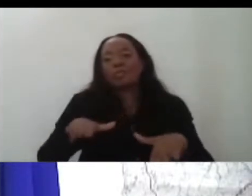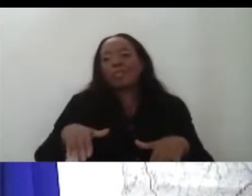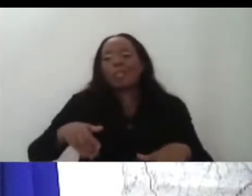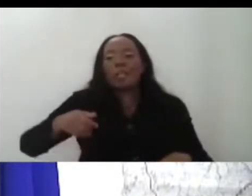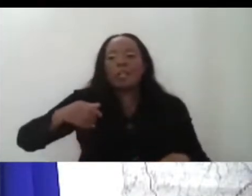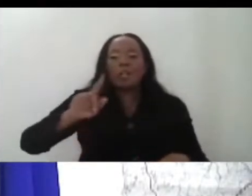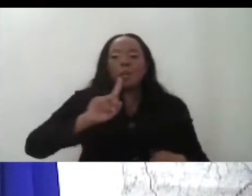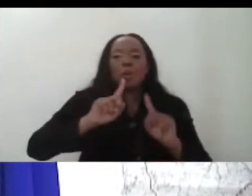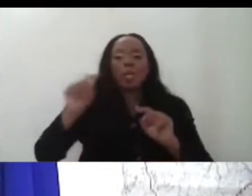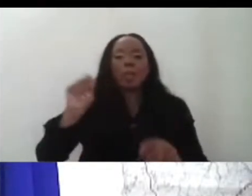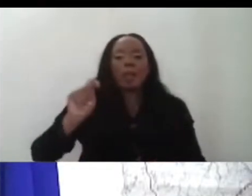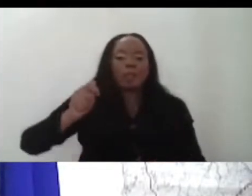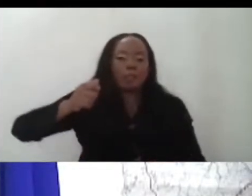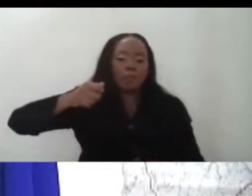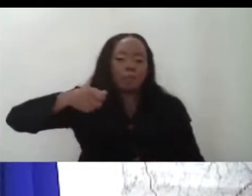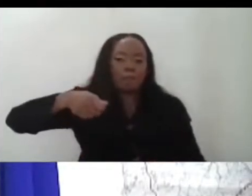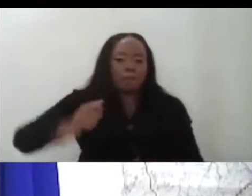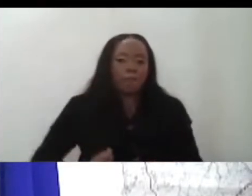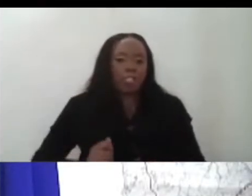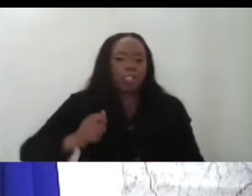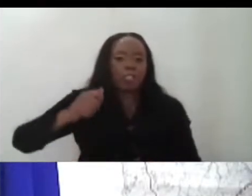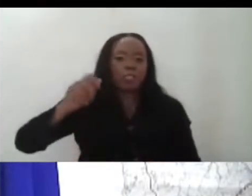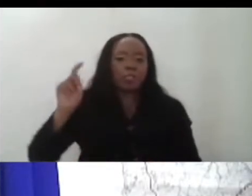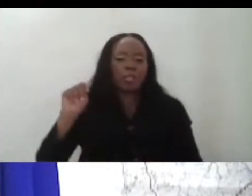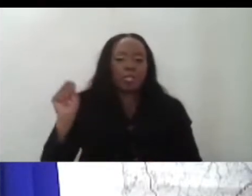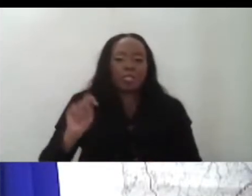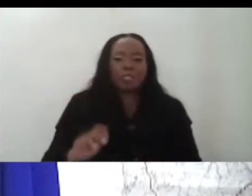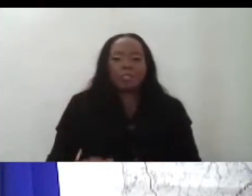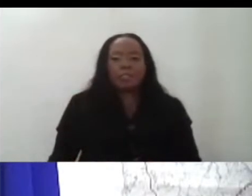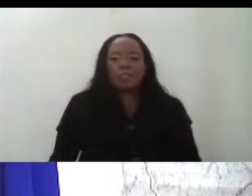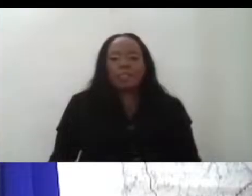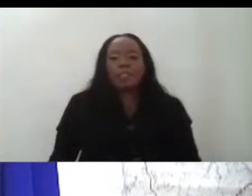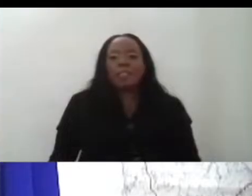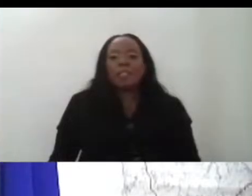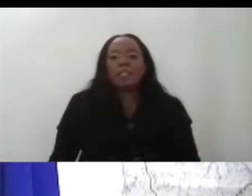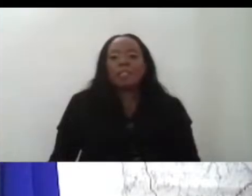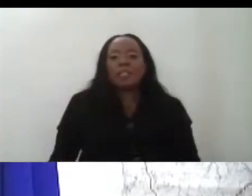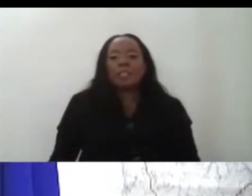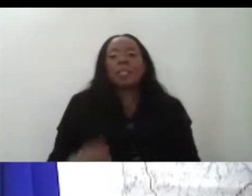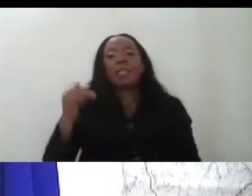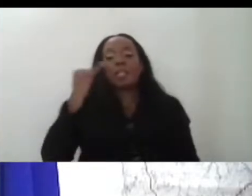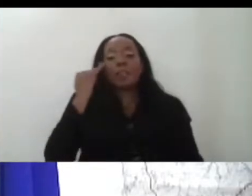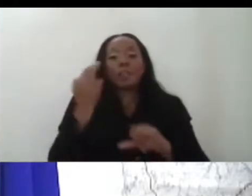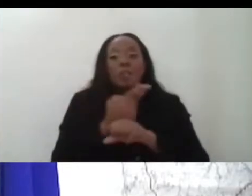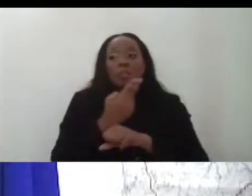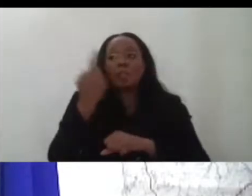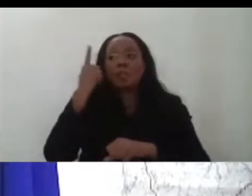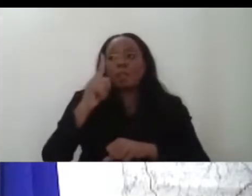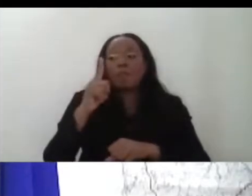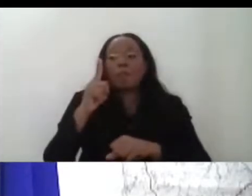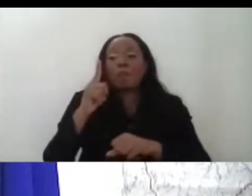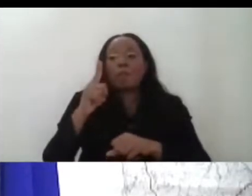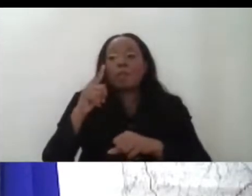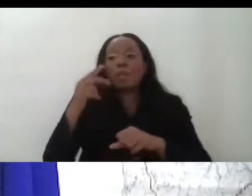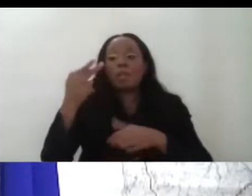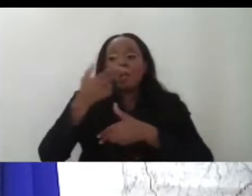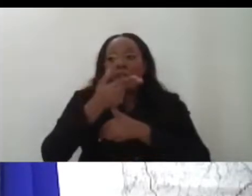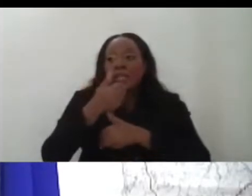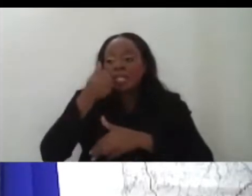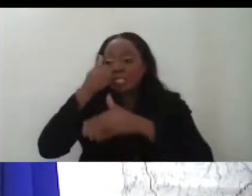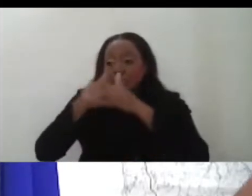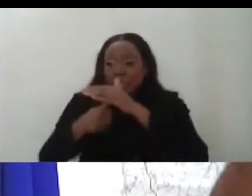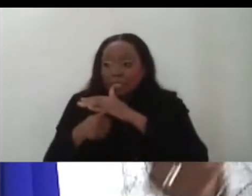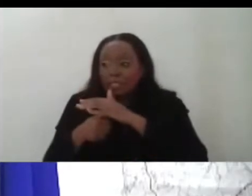the water as normal. If it is being used as a shelter, we will not have 1,000 people in it. So if the water goes off